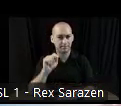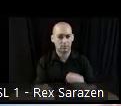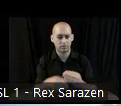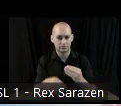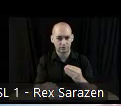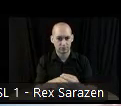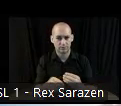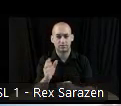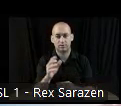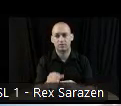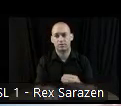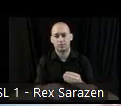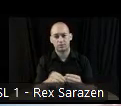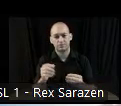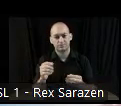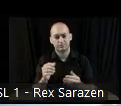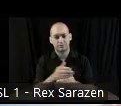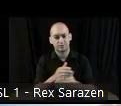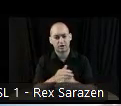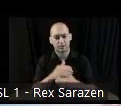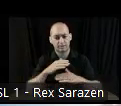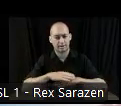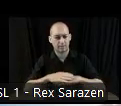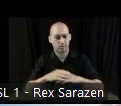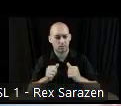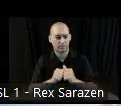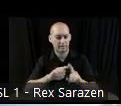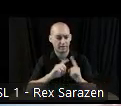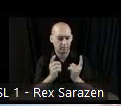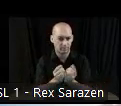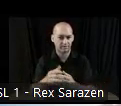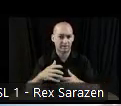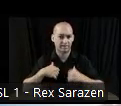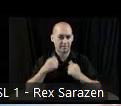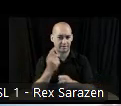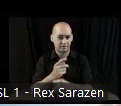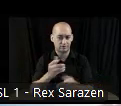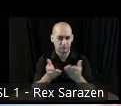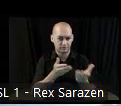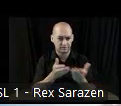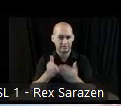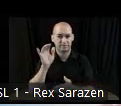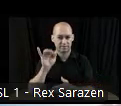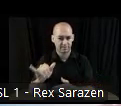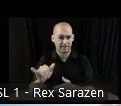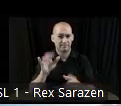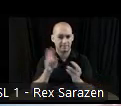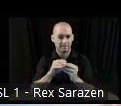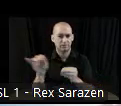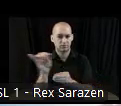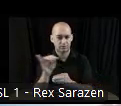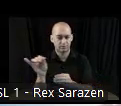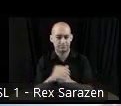we will also share a table with the Department of Healthcare Services at this event. So I encourage all of you to attend